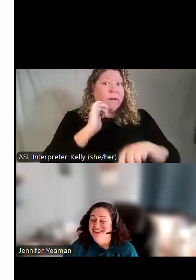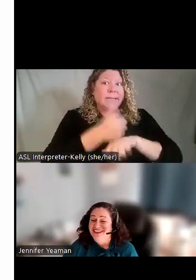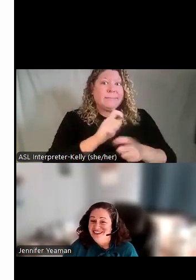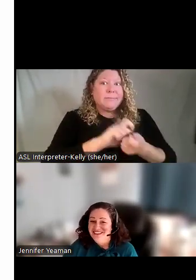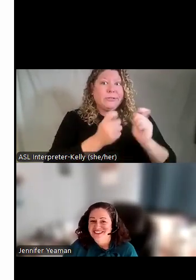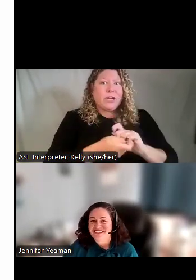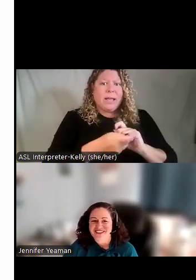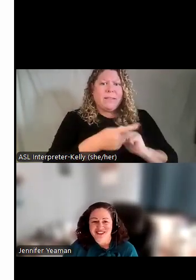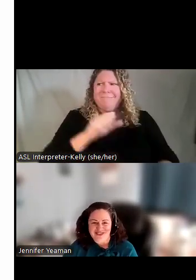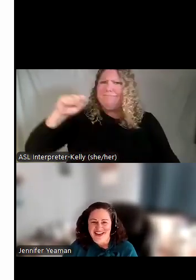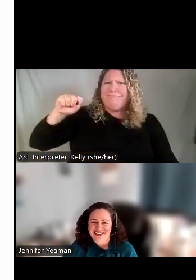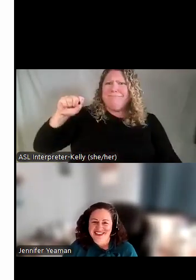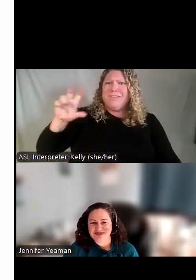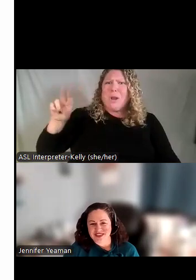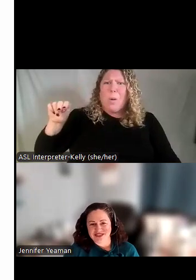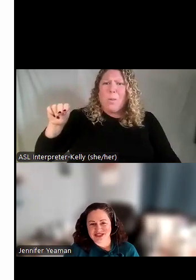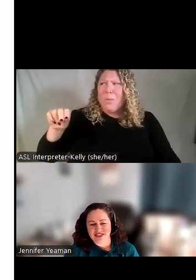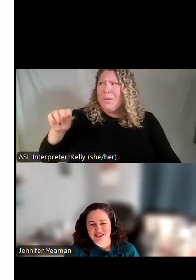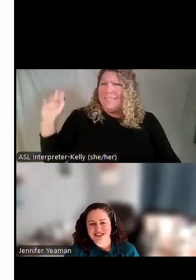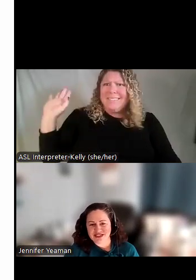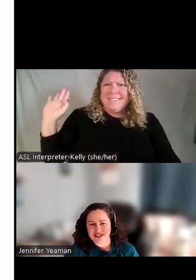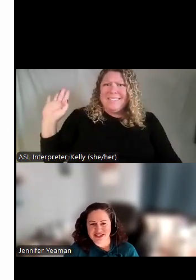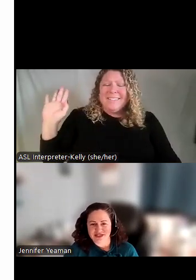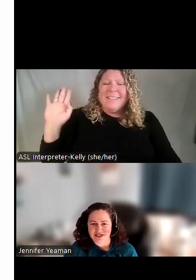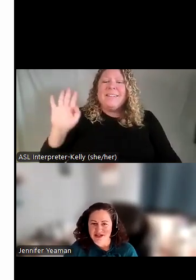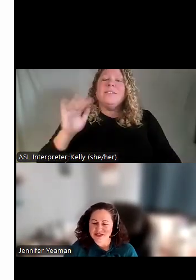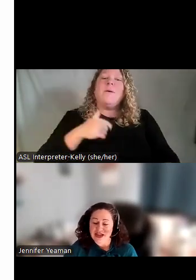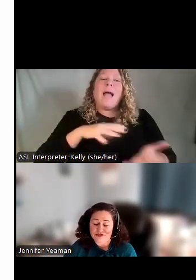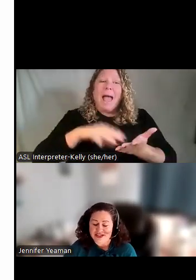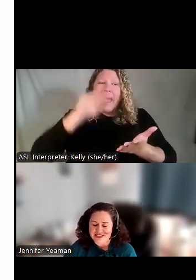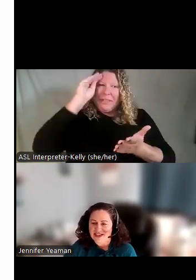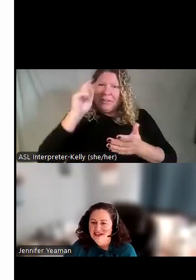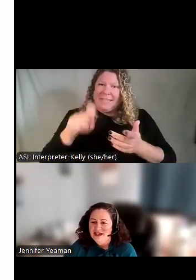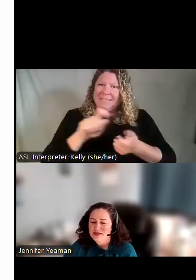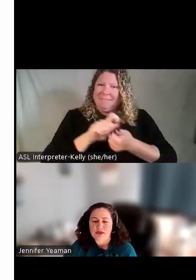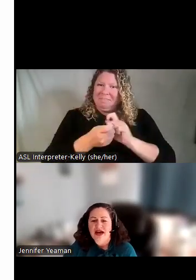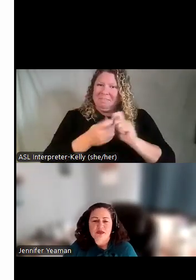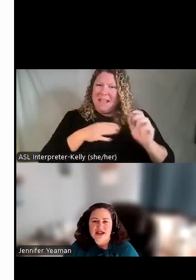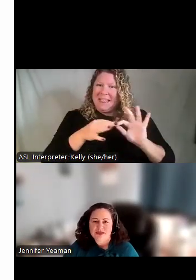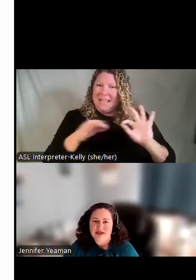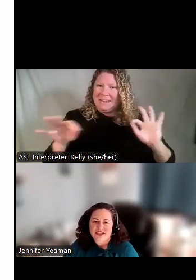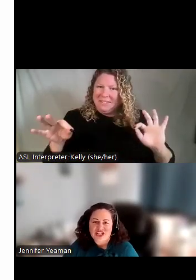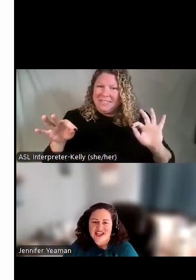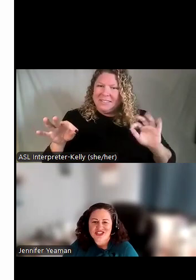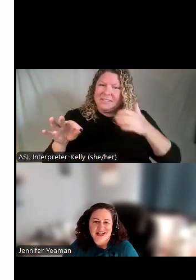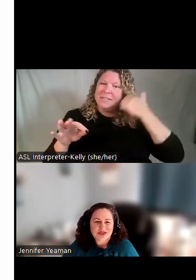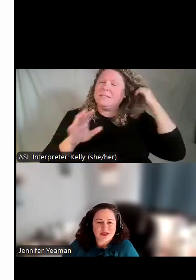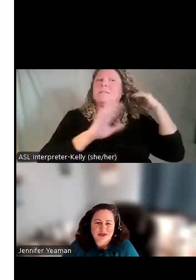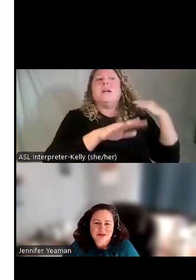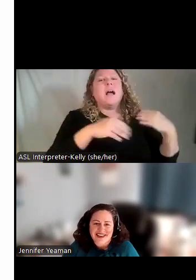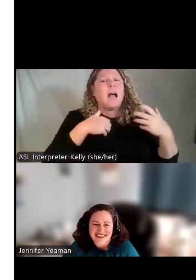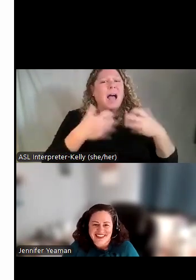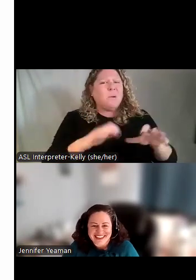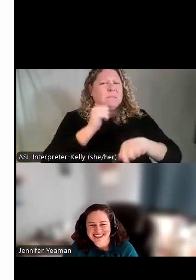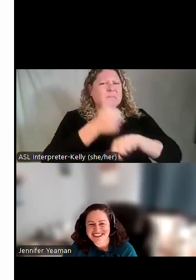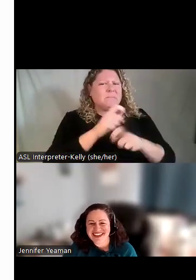immediate no or pushback. So I learned to use a different type of phrasing. Like, well, I don't want to implement a change. I just want to